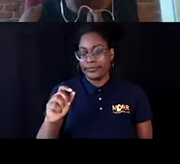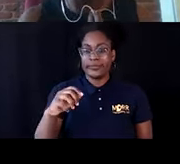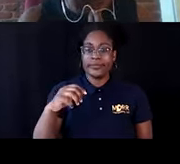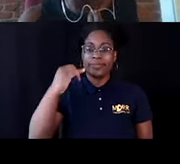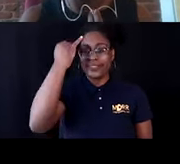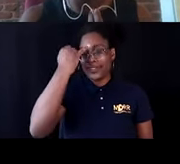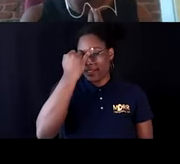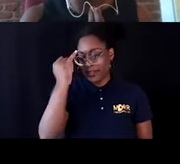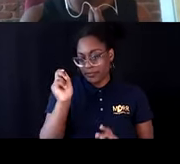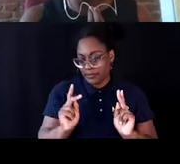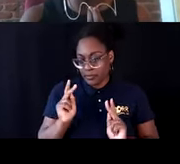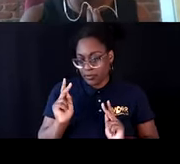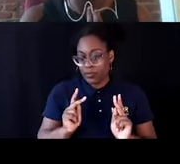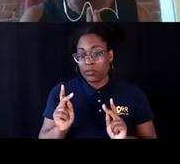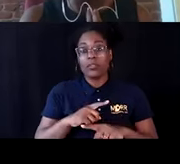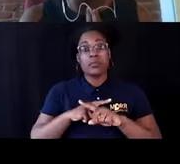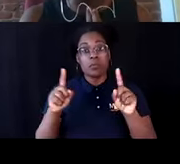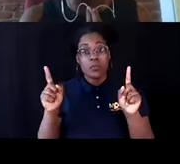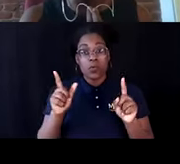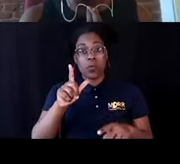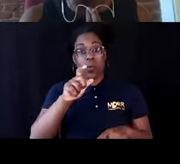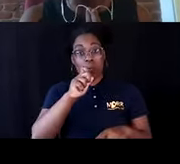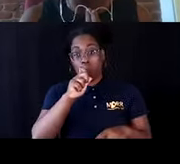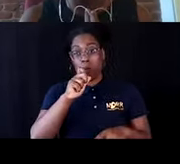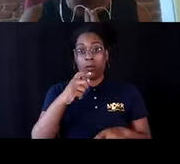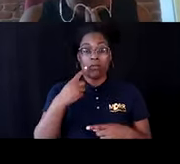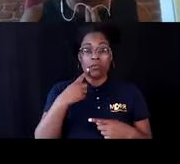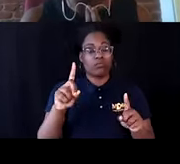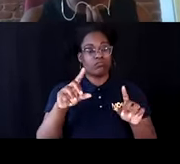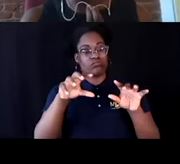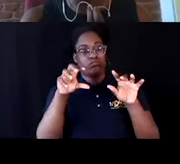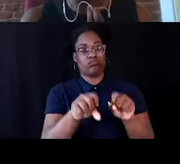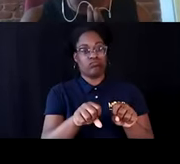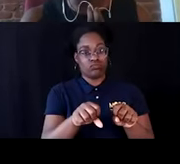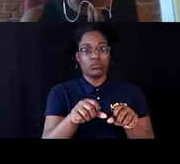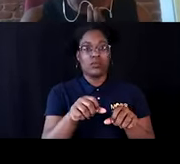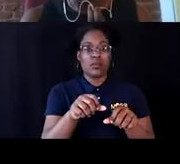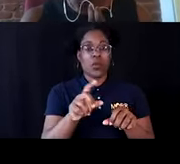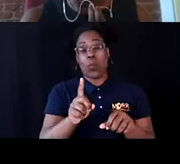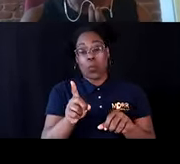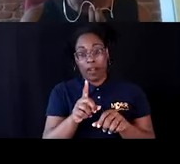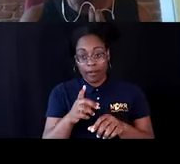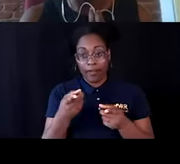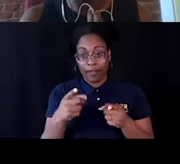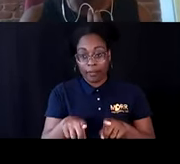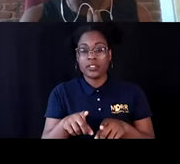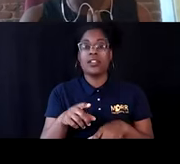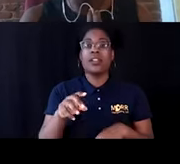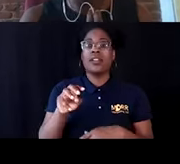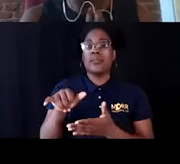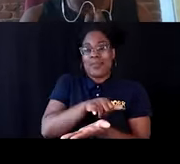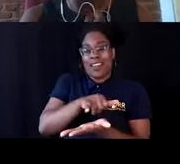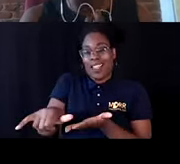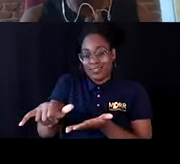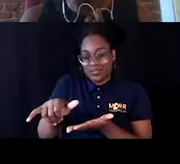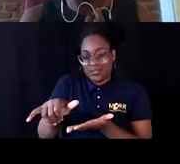colonizers in this area to actually settle the southern tip of Manhattan were Dutch. And they attempted to parley with the